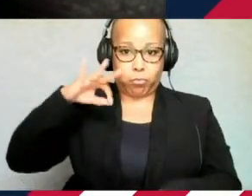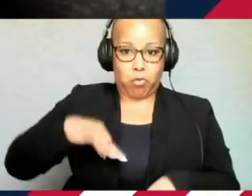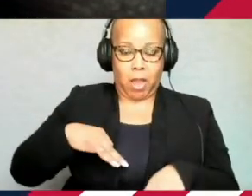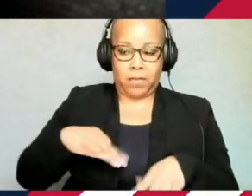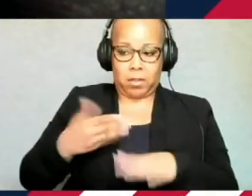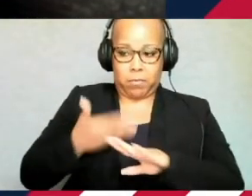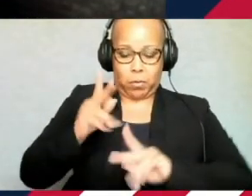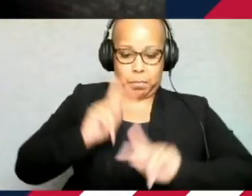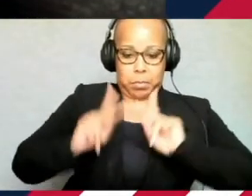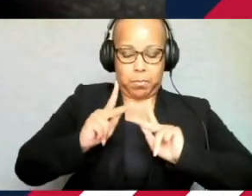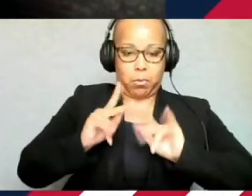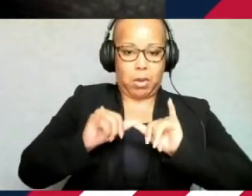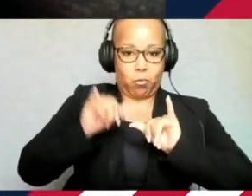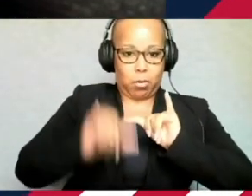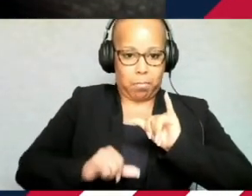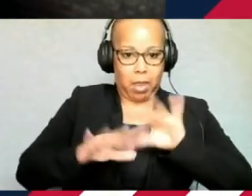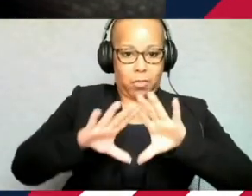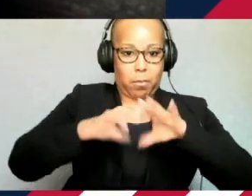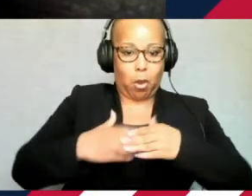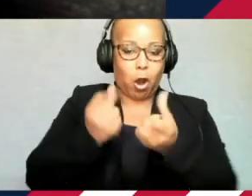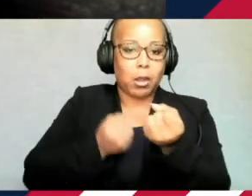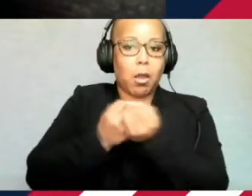and remain the party of the people.